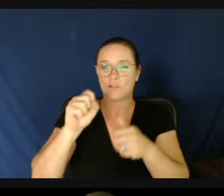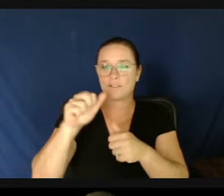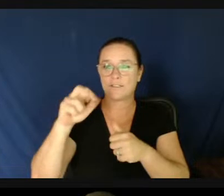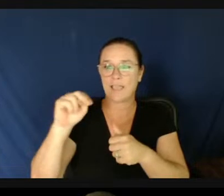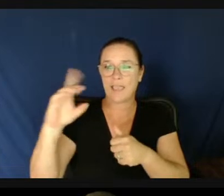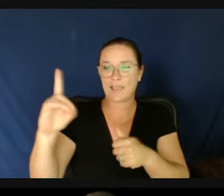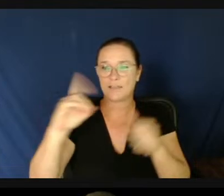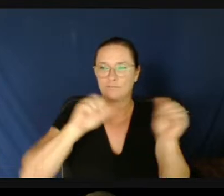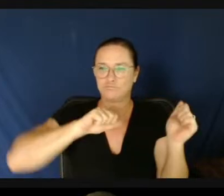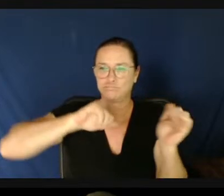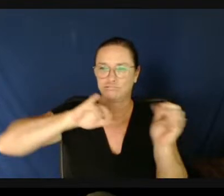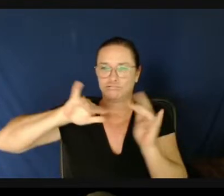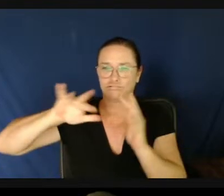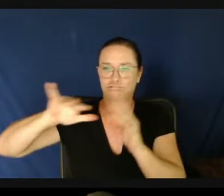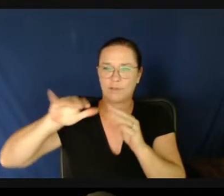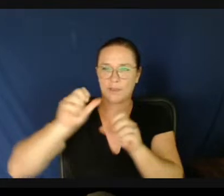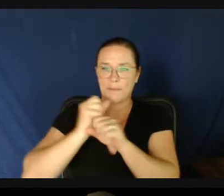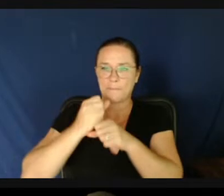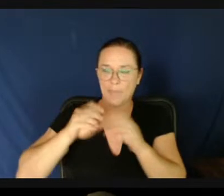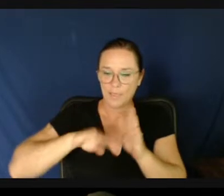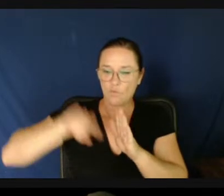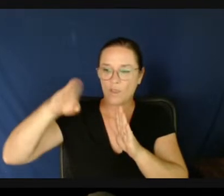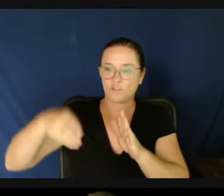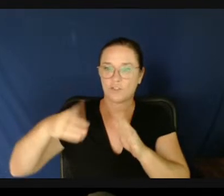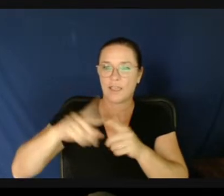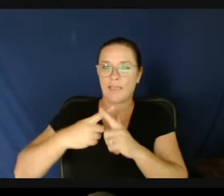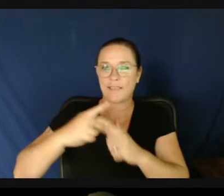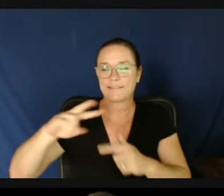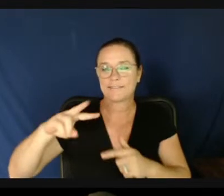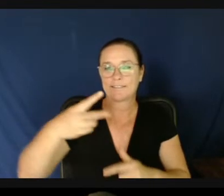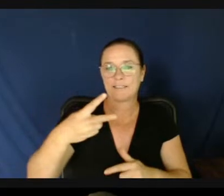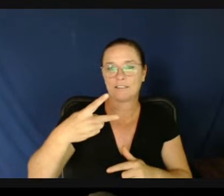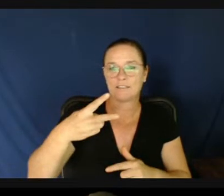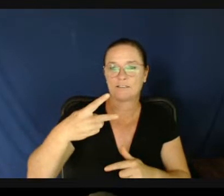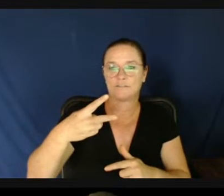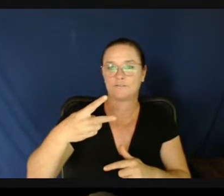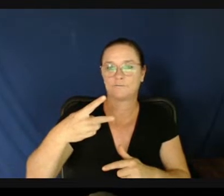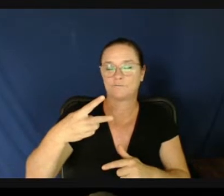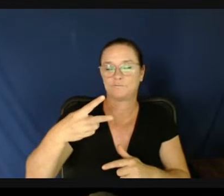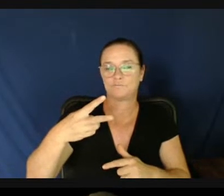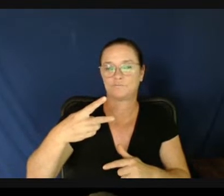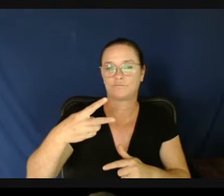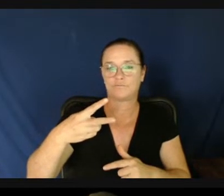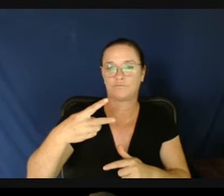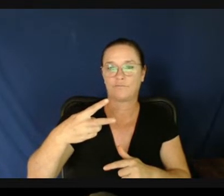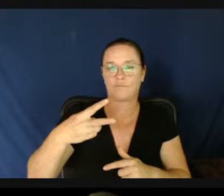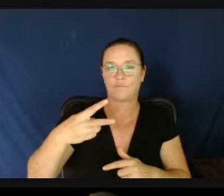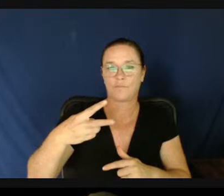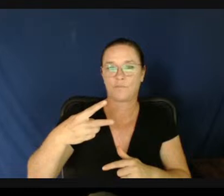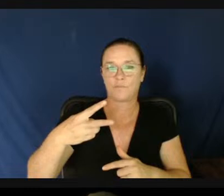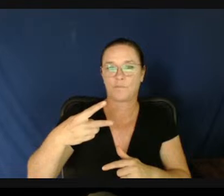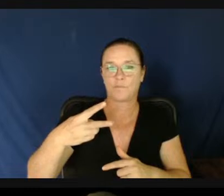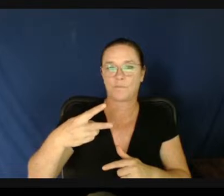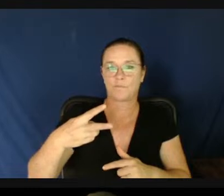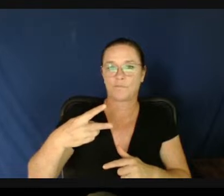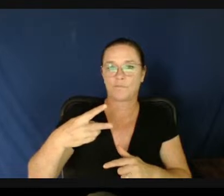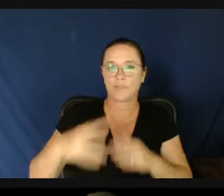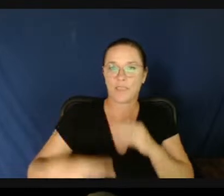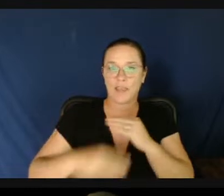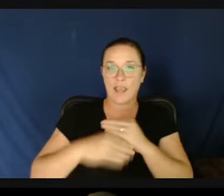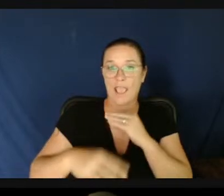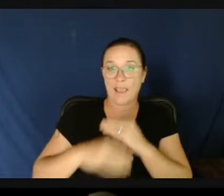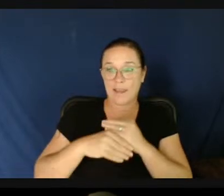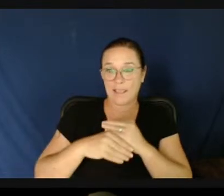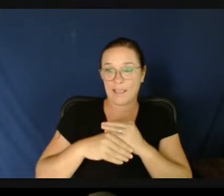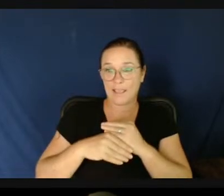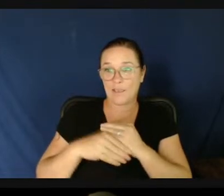and made a whole bunch of those ridges. And then the second phase coming in, continuing after that, but